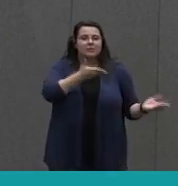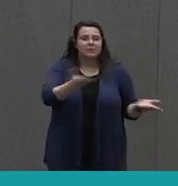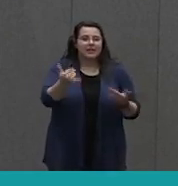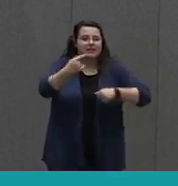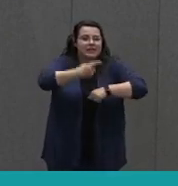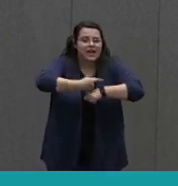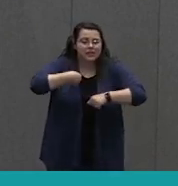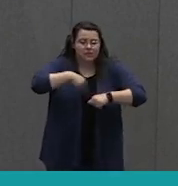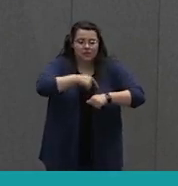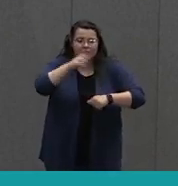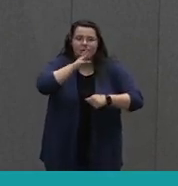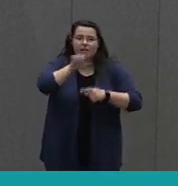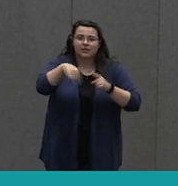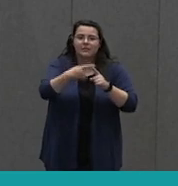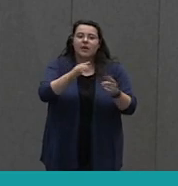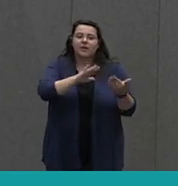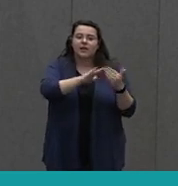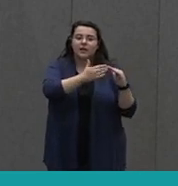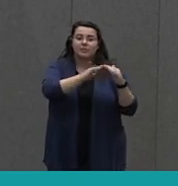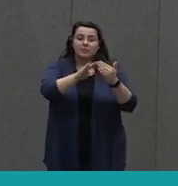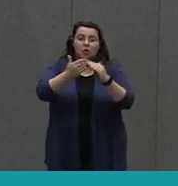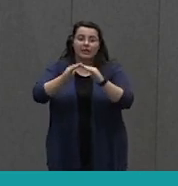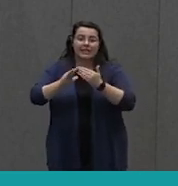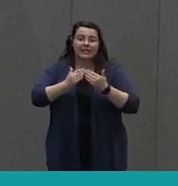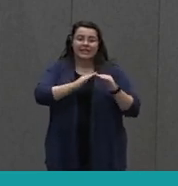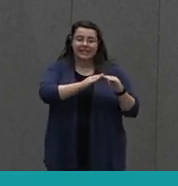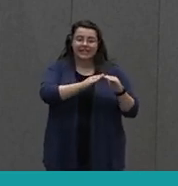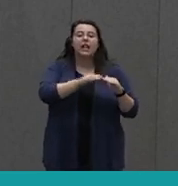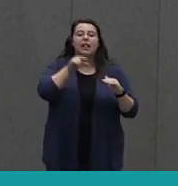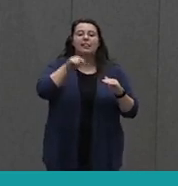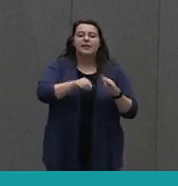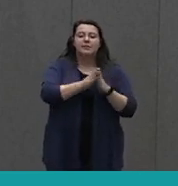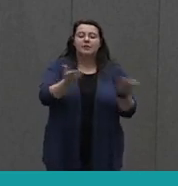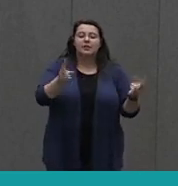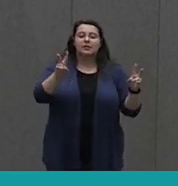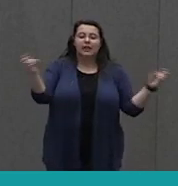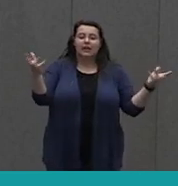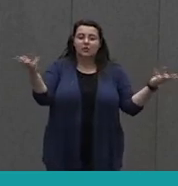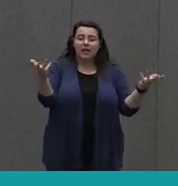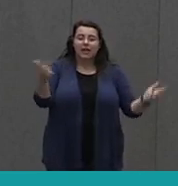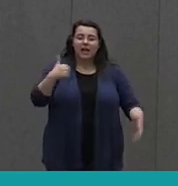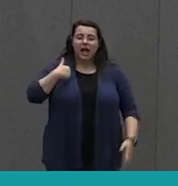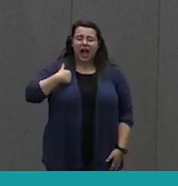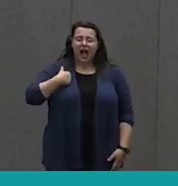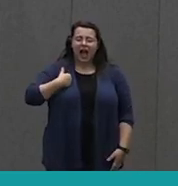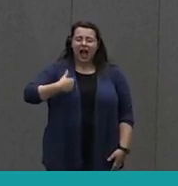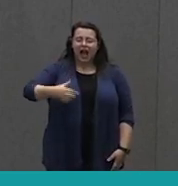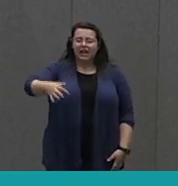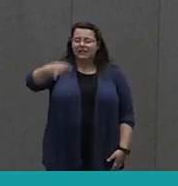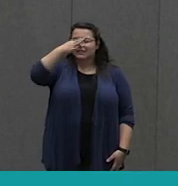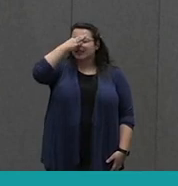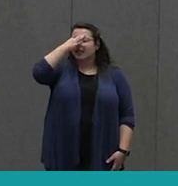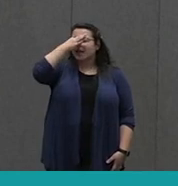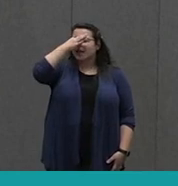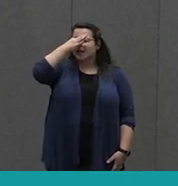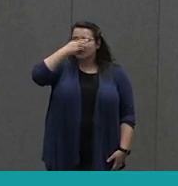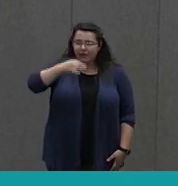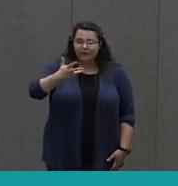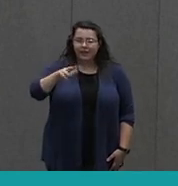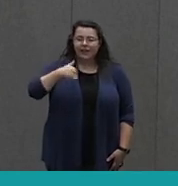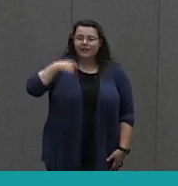going to be a surprise for you, so fasten your seatbelts. Put on your superhero